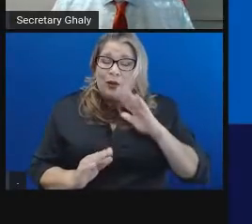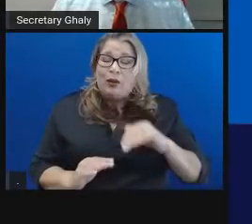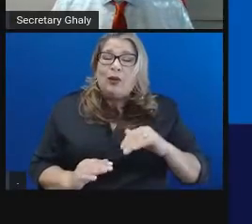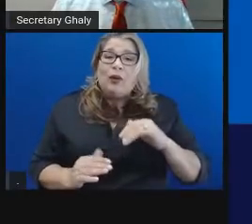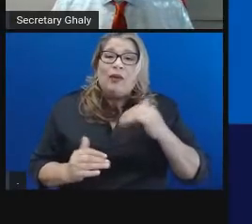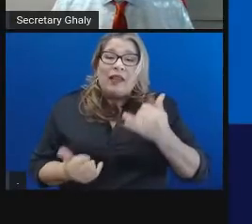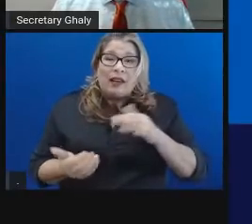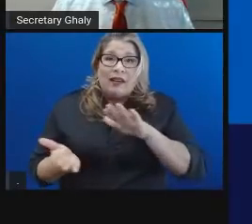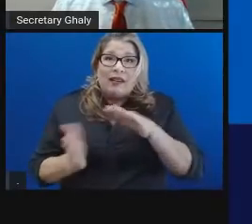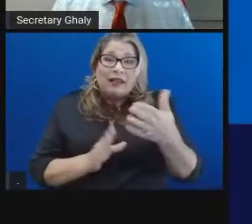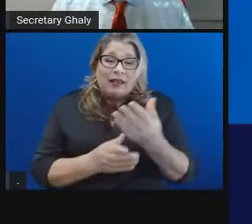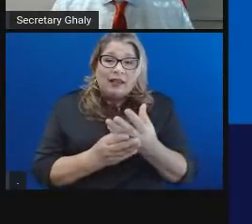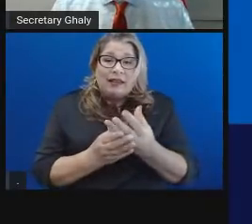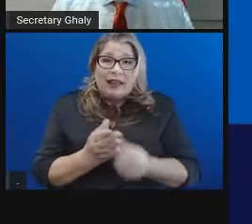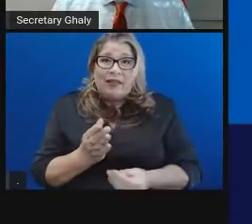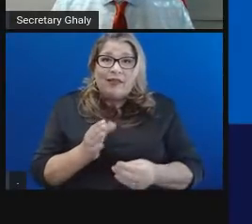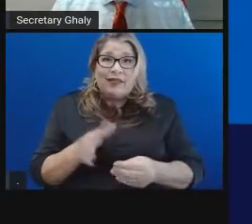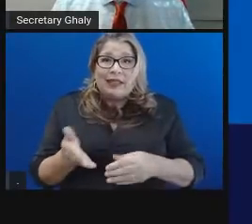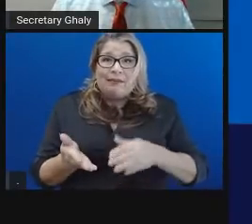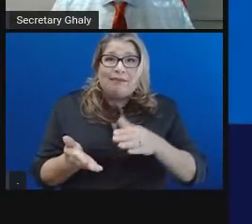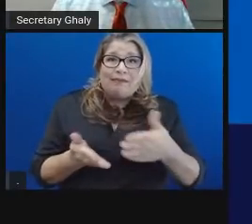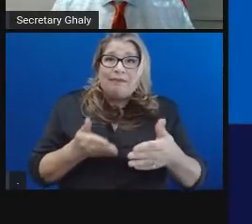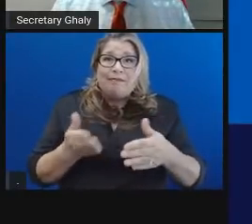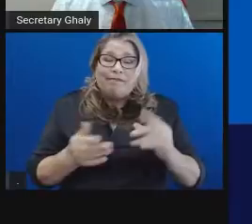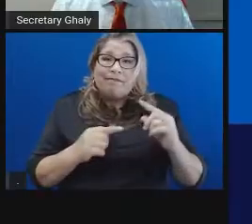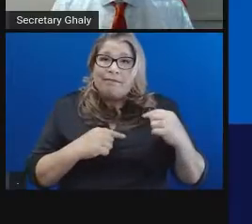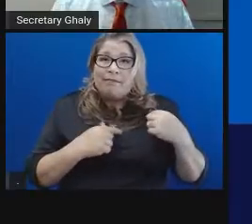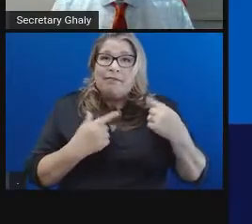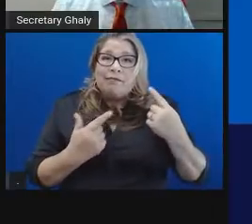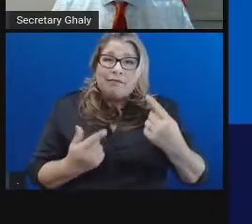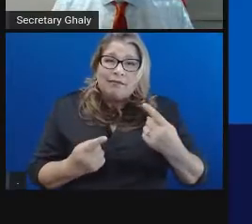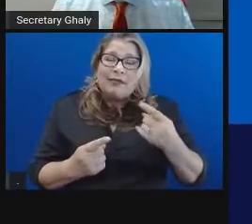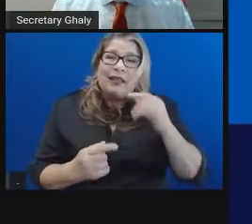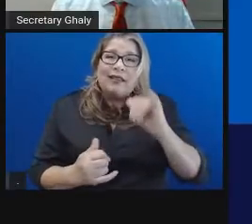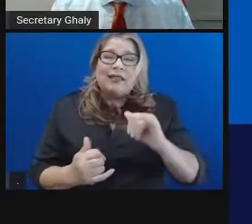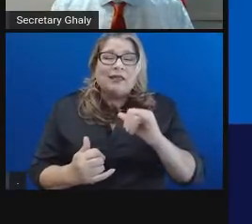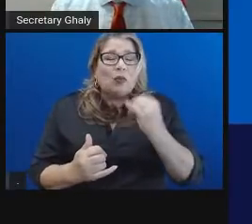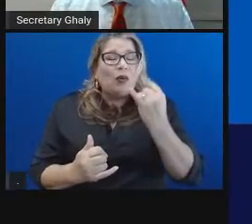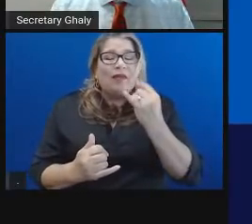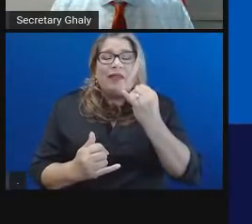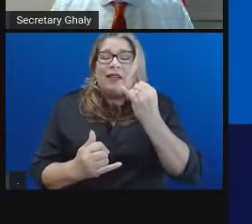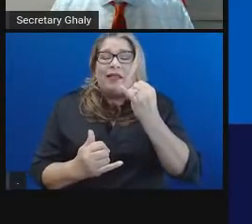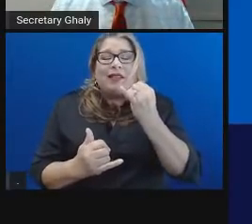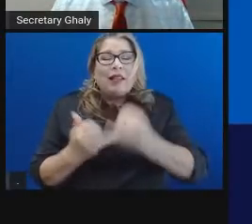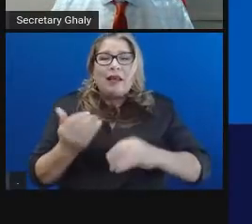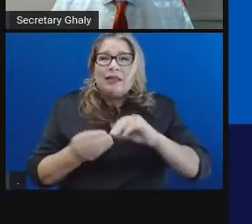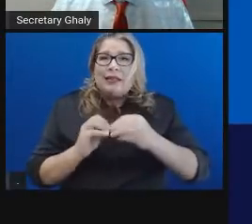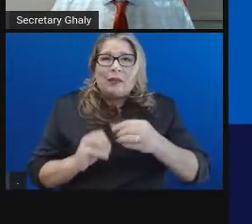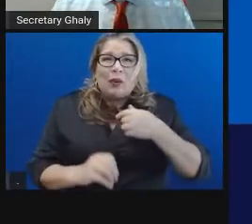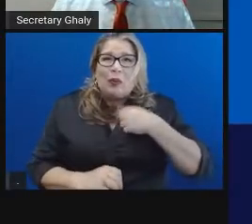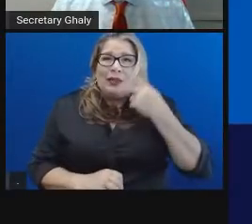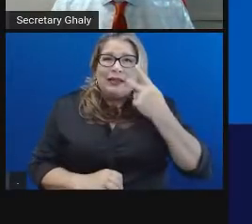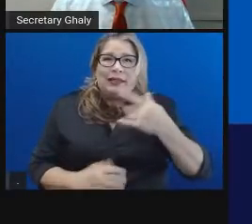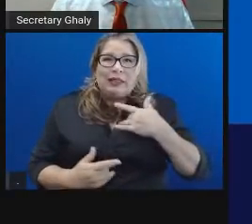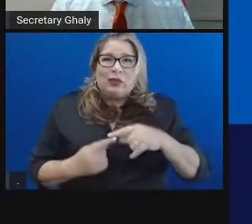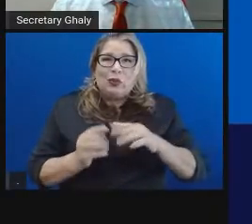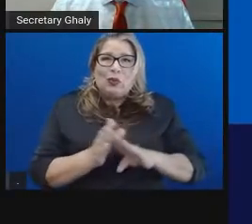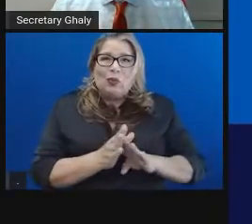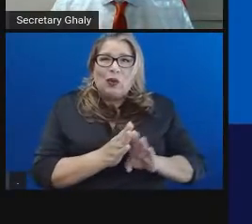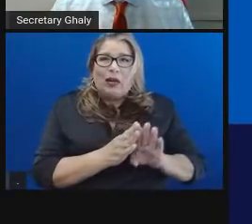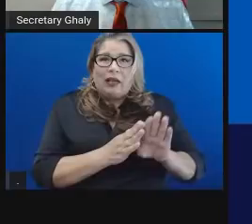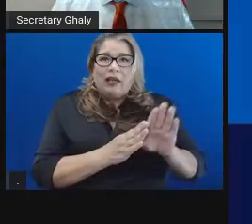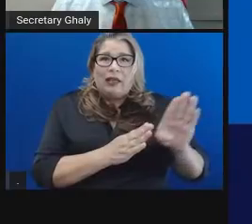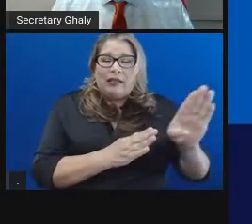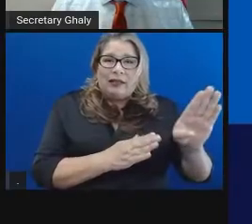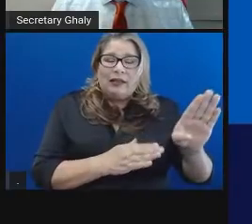death is the lagging indicator with COVID. It's one of the last things that we see rise. And we have seen over